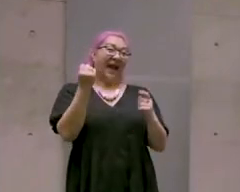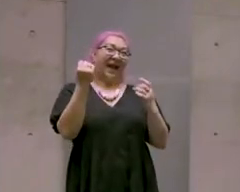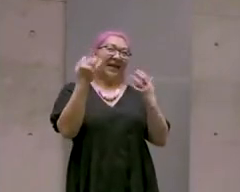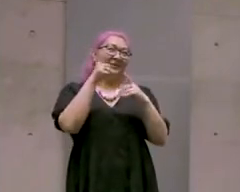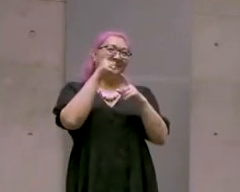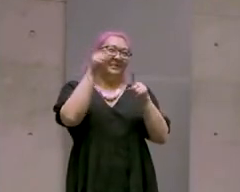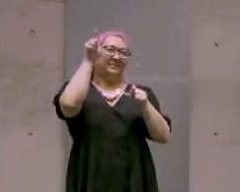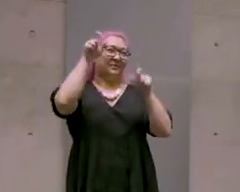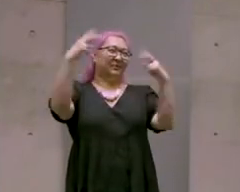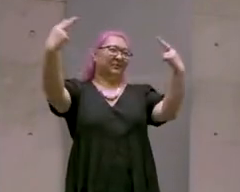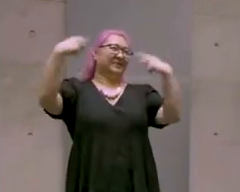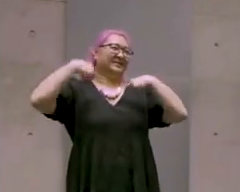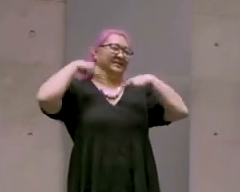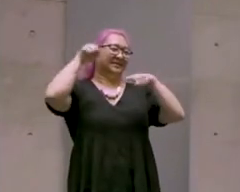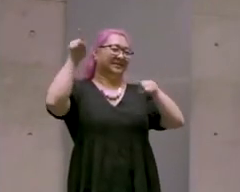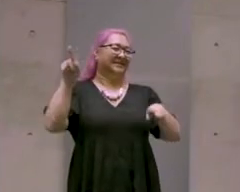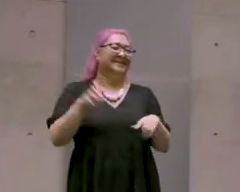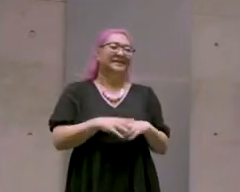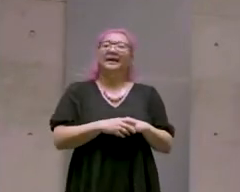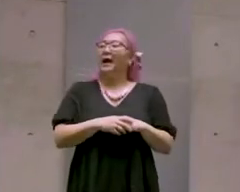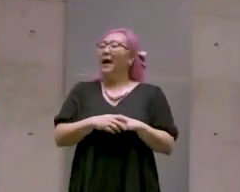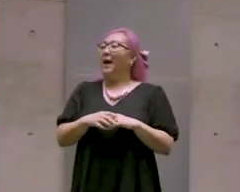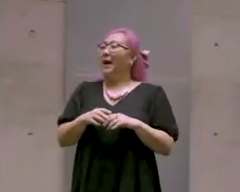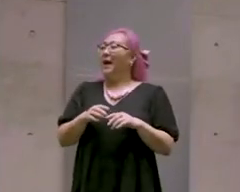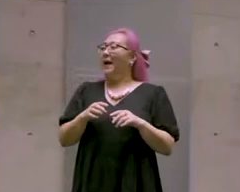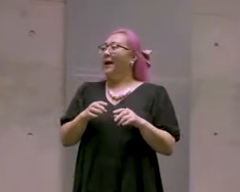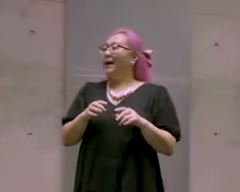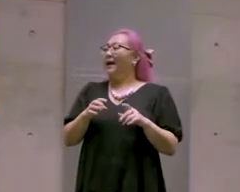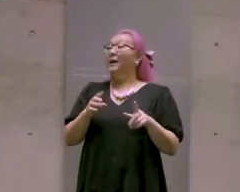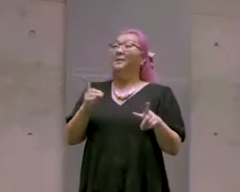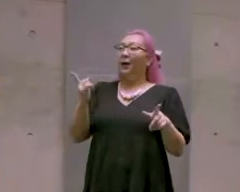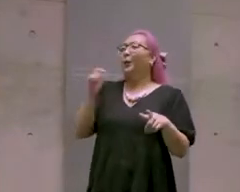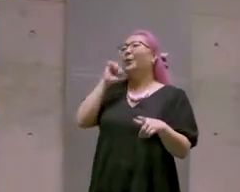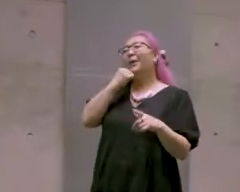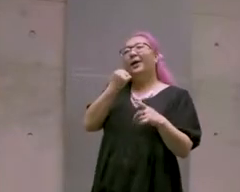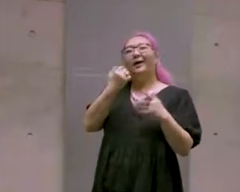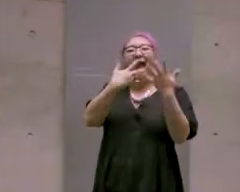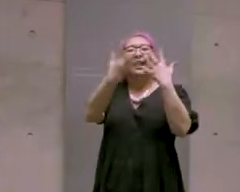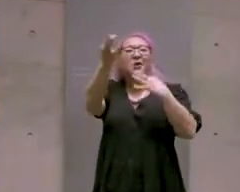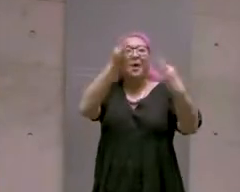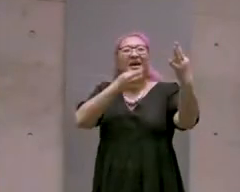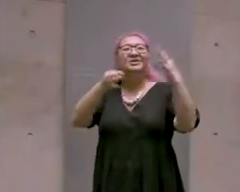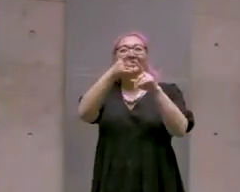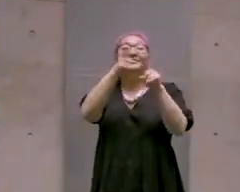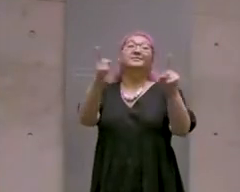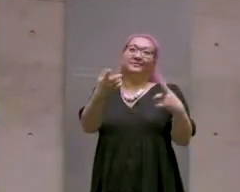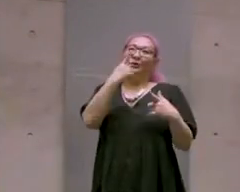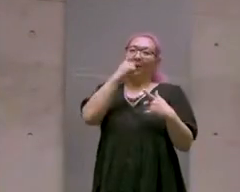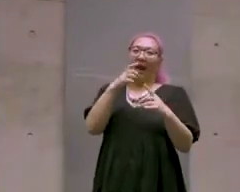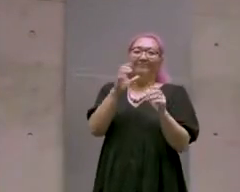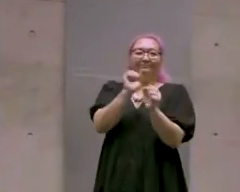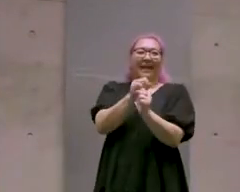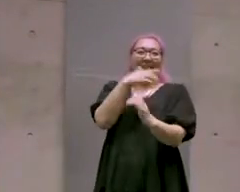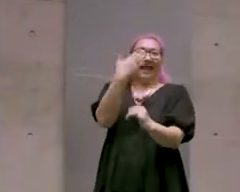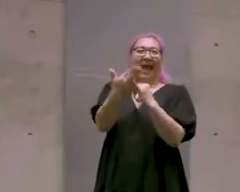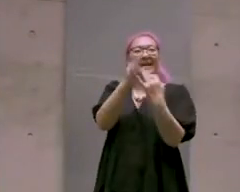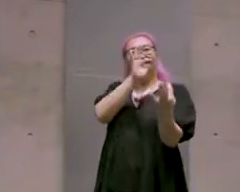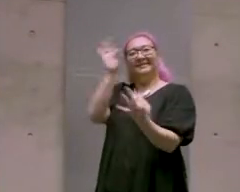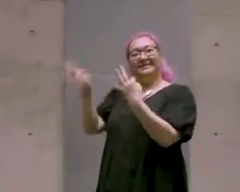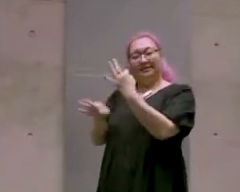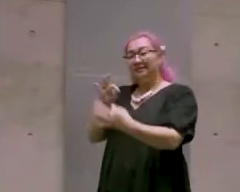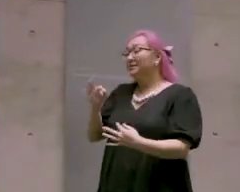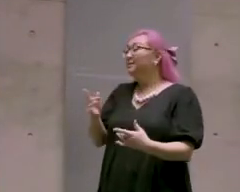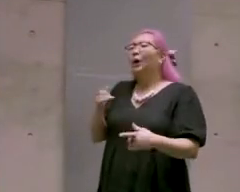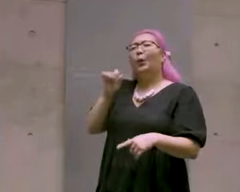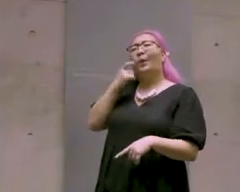are going to touch on that, and we are going to come to your questions as well at the end, so do have those ready. We're just going to sort of be